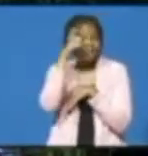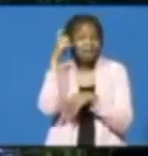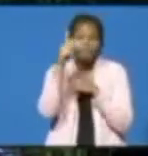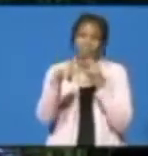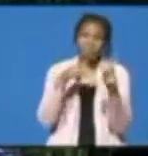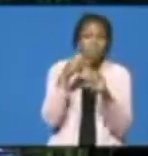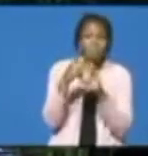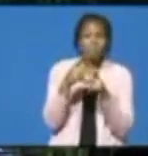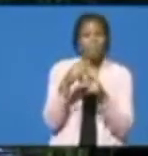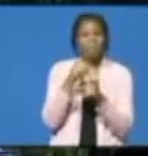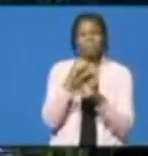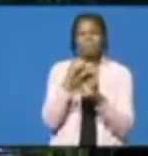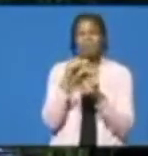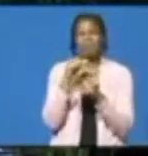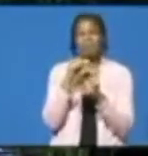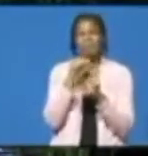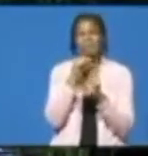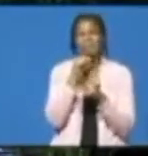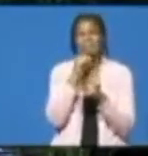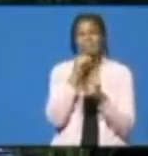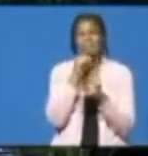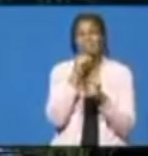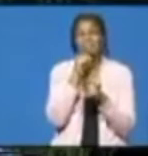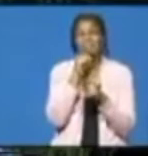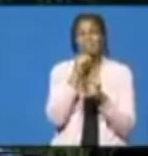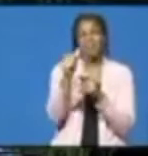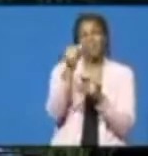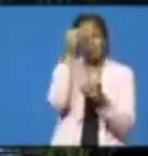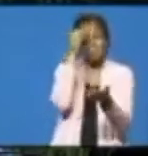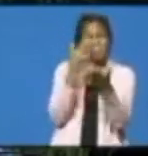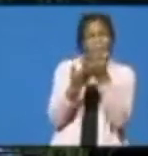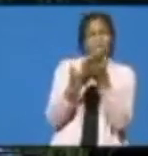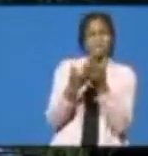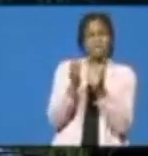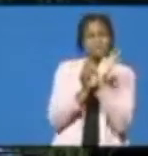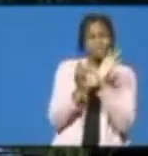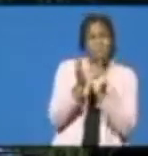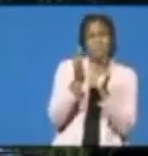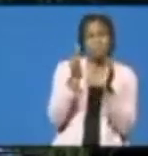are moving away from thus saith the Lord.